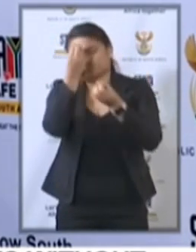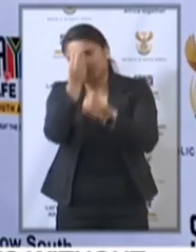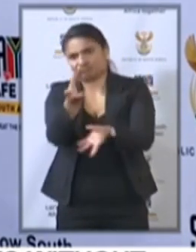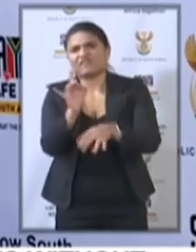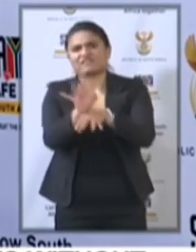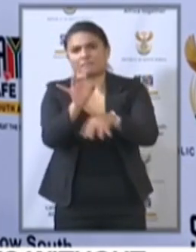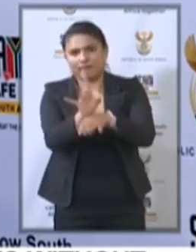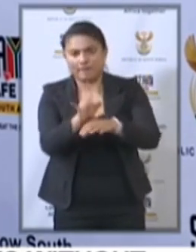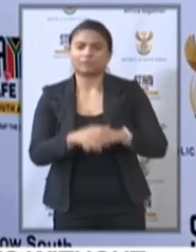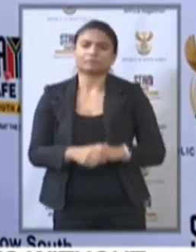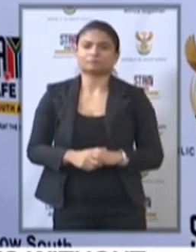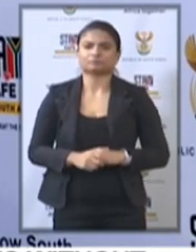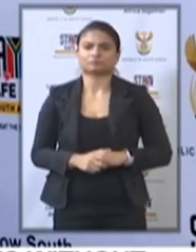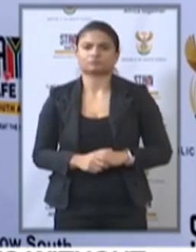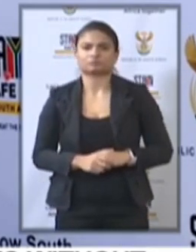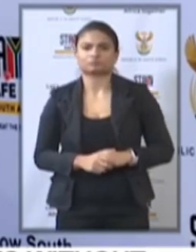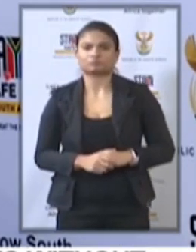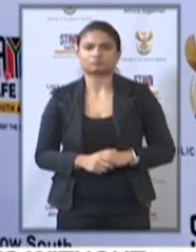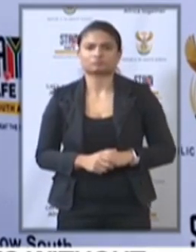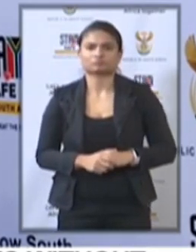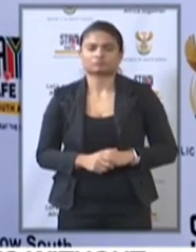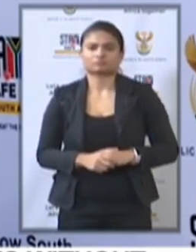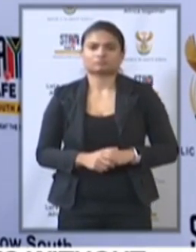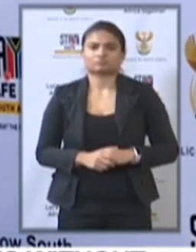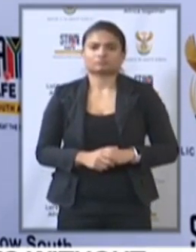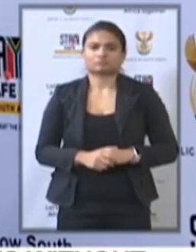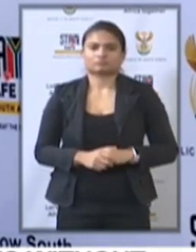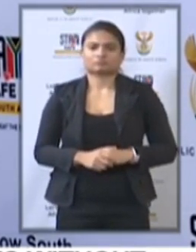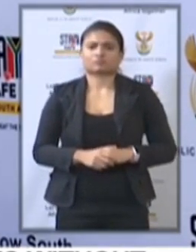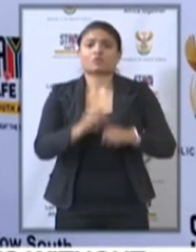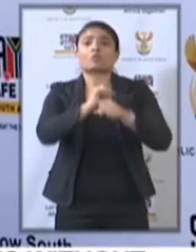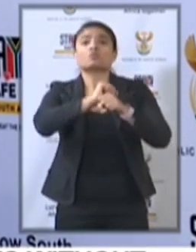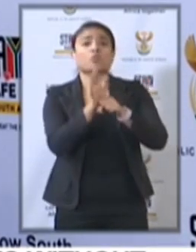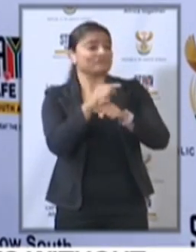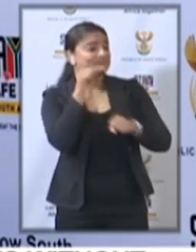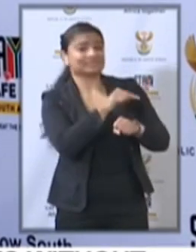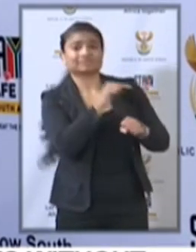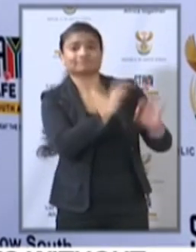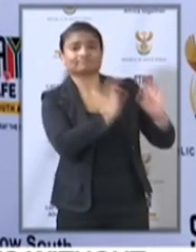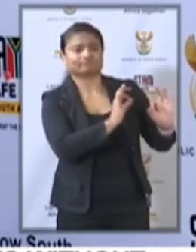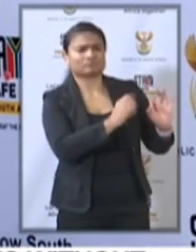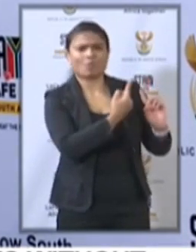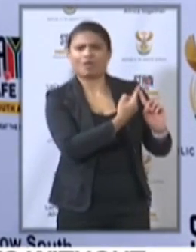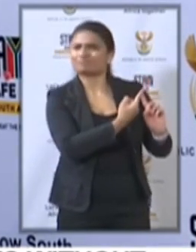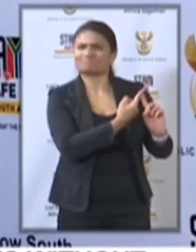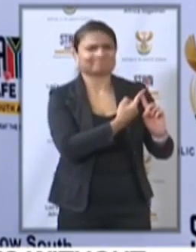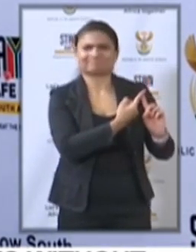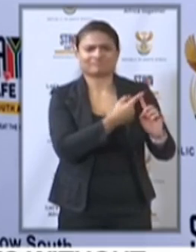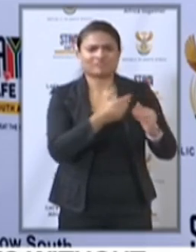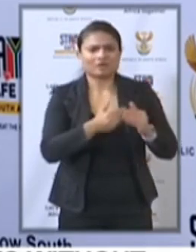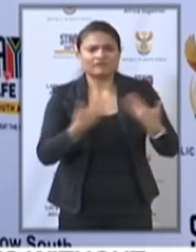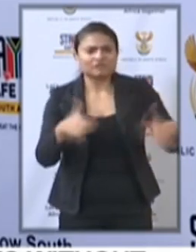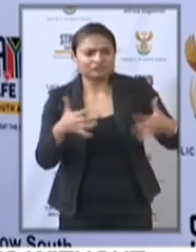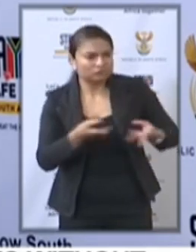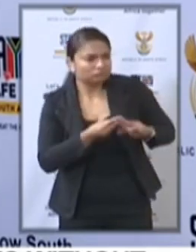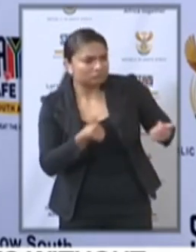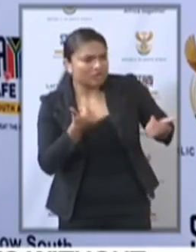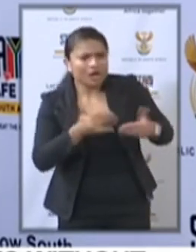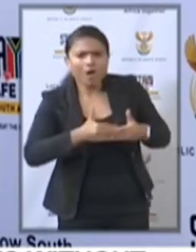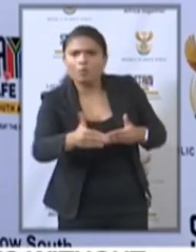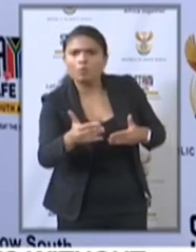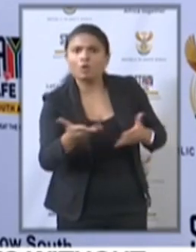Primarily to deal with COVID-19, but also beyond just COVID-19, it will be progress report on some important